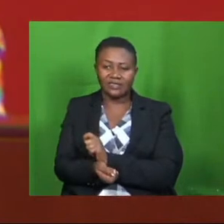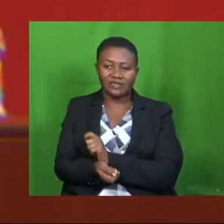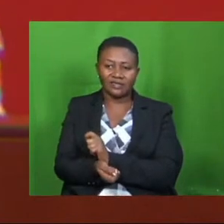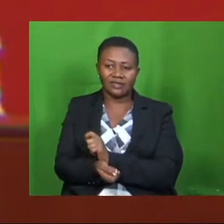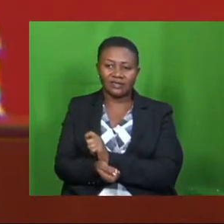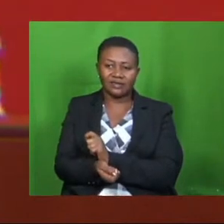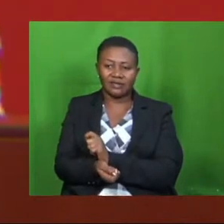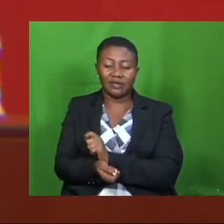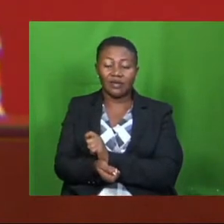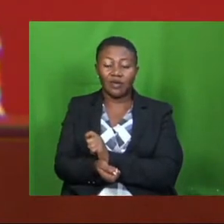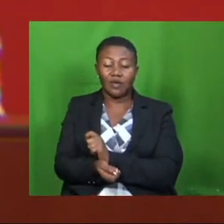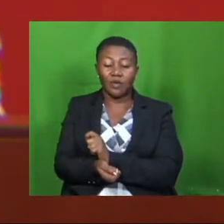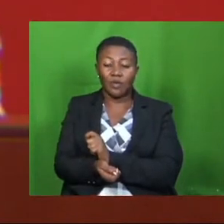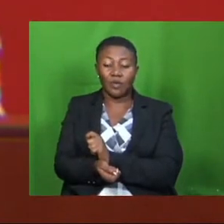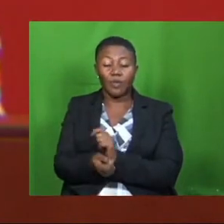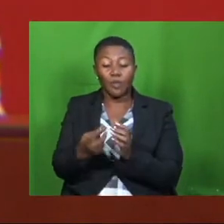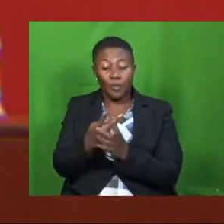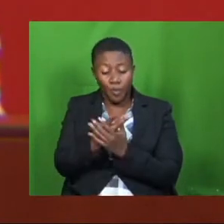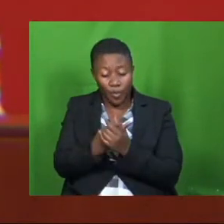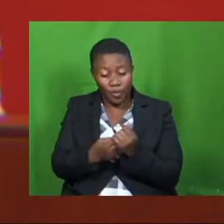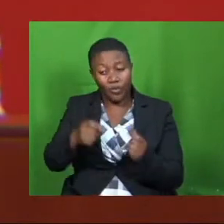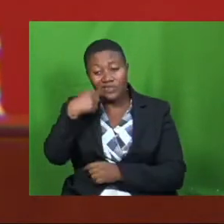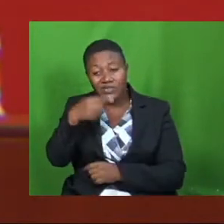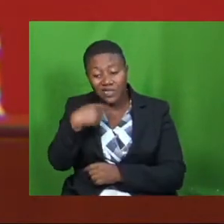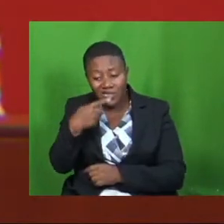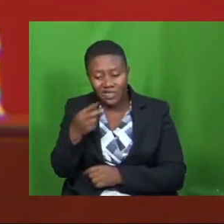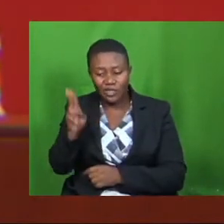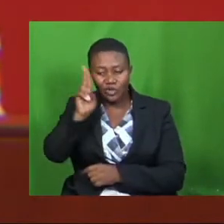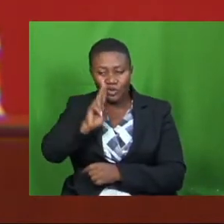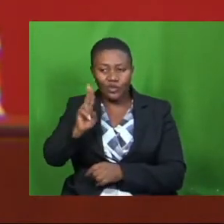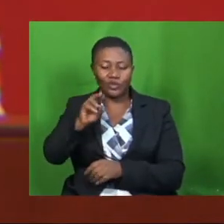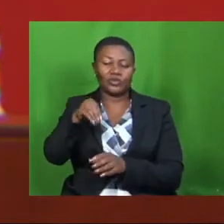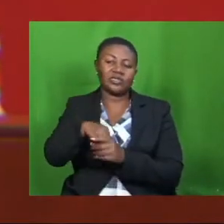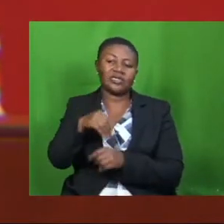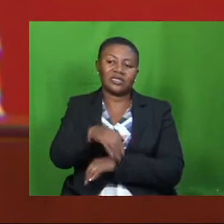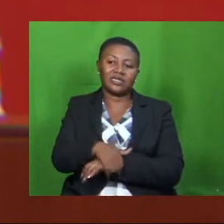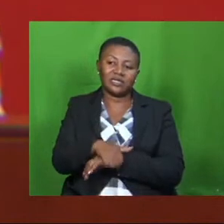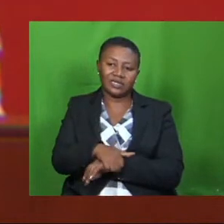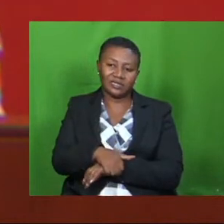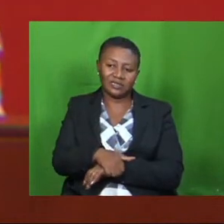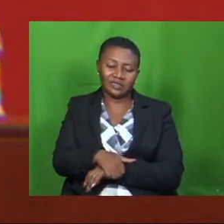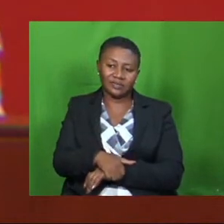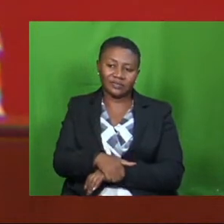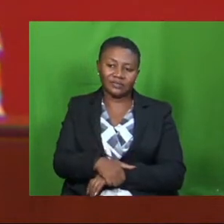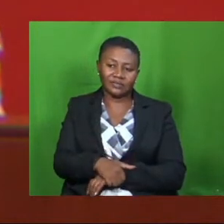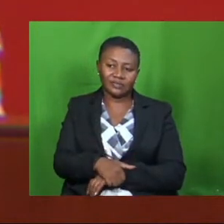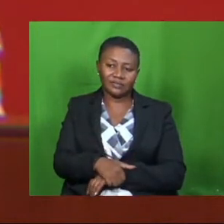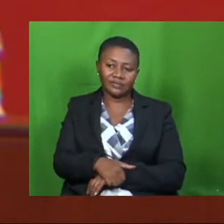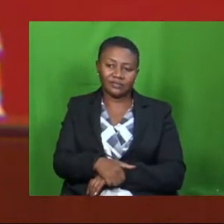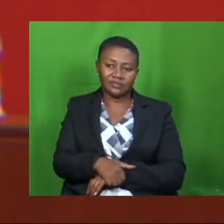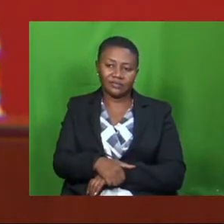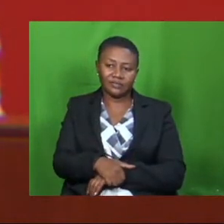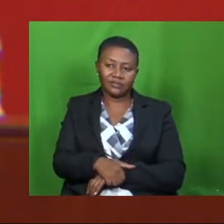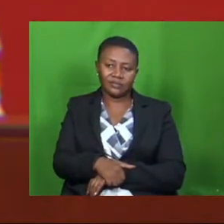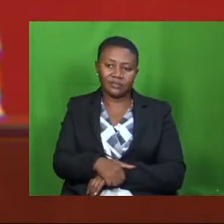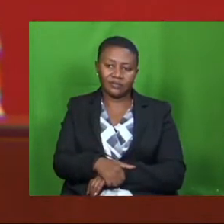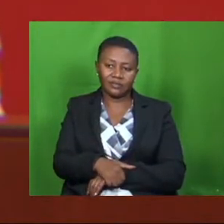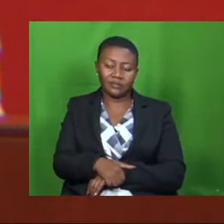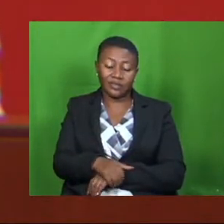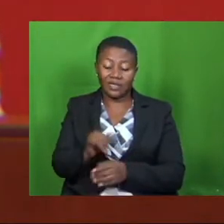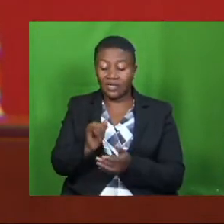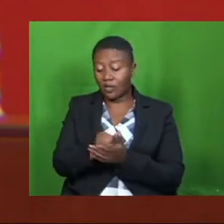consensus. I'm talking to you about technicalities. That it doesn't lie within the mouth of anybody to say that